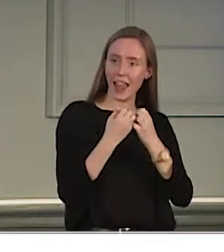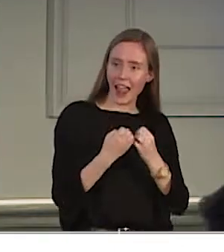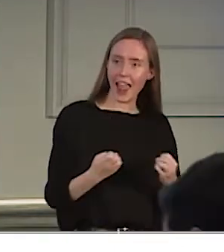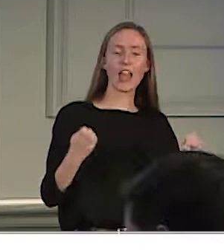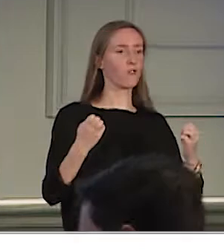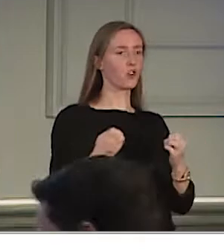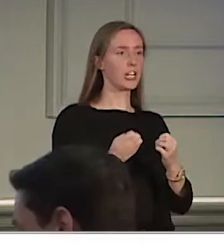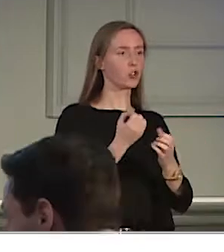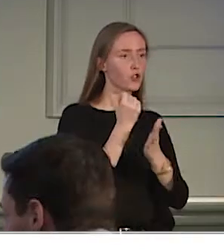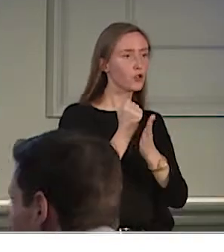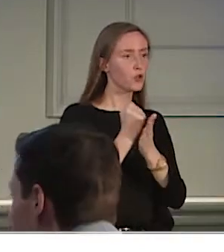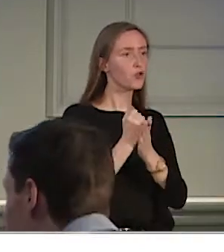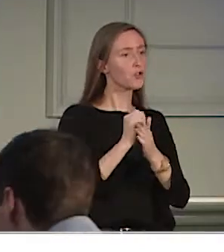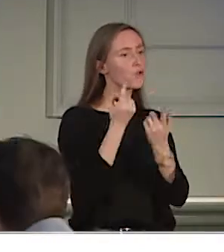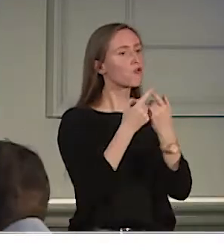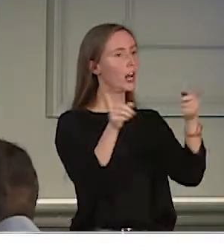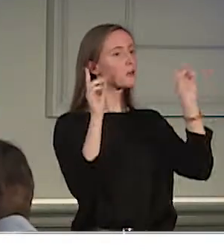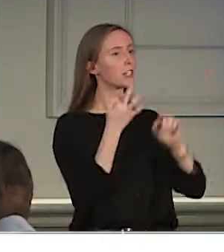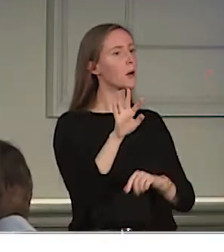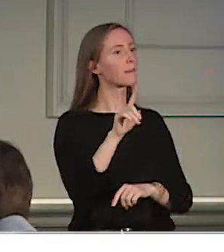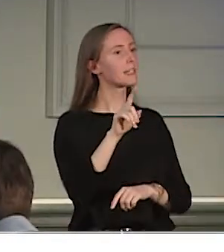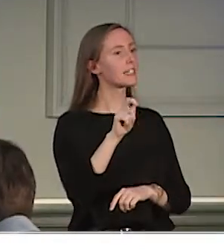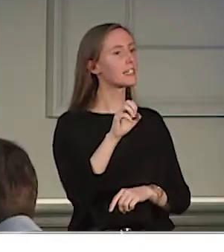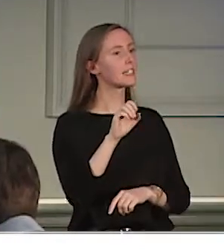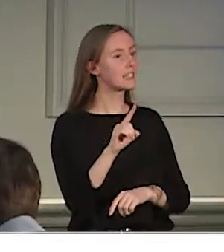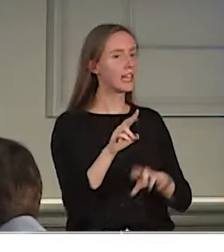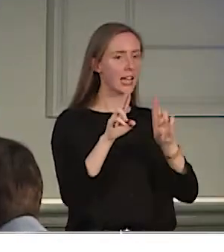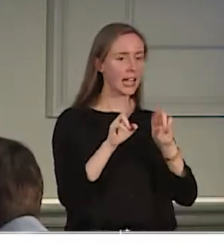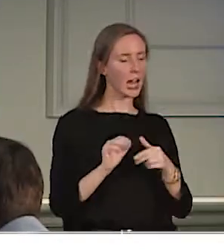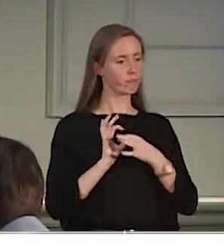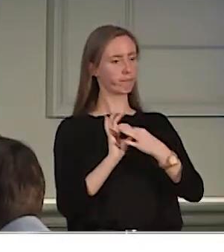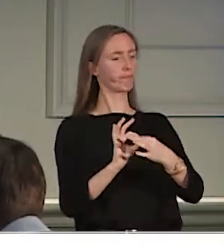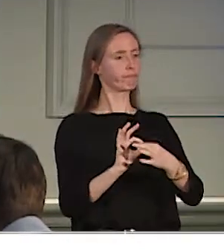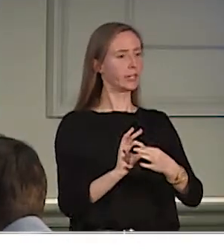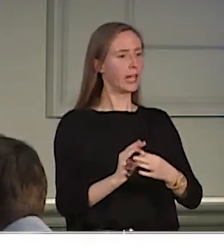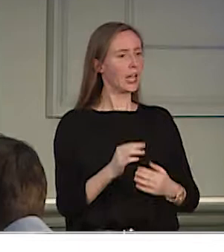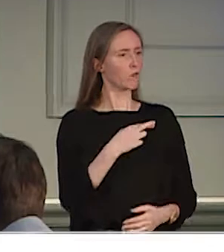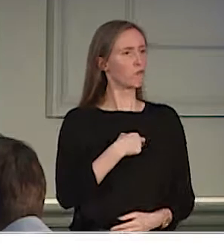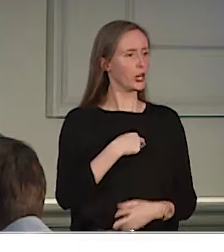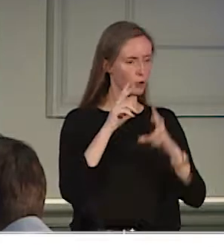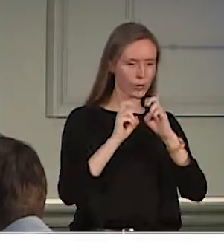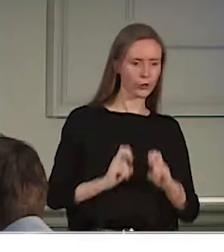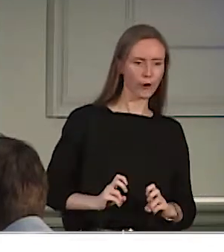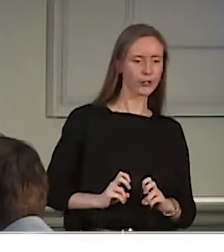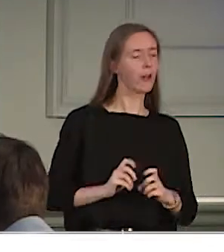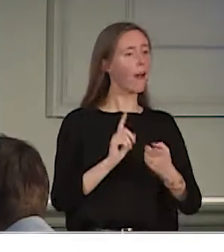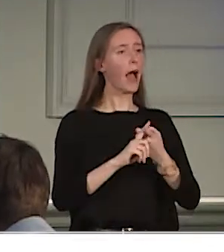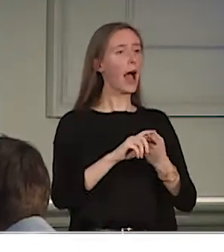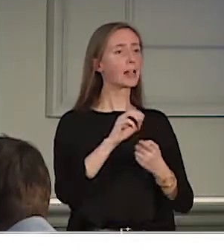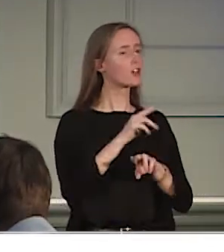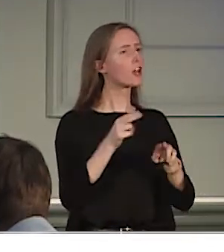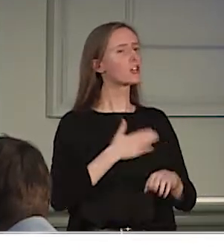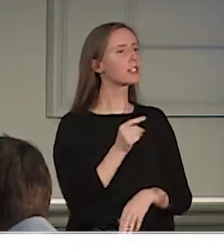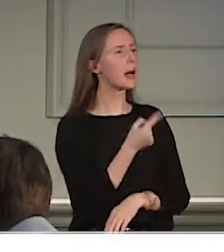from Trinity will have the opportunity to engage in meaningful research. And not only that, the Capstone is a fantastic way to